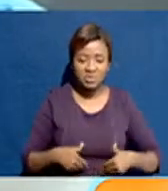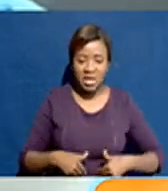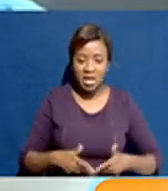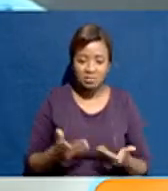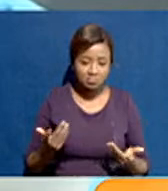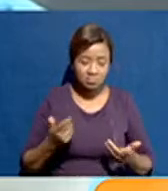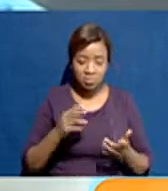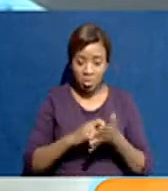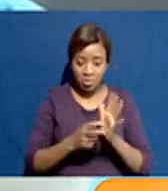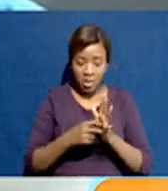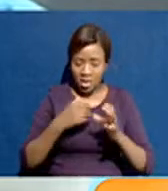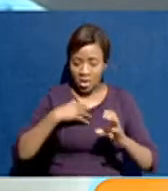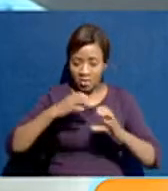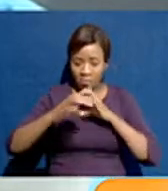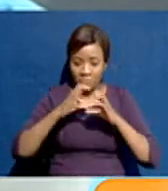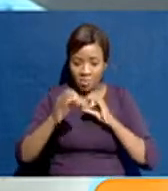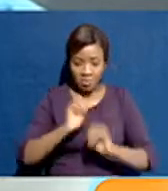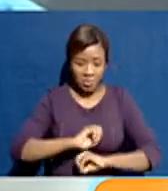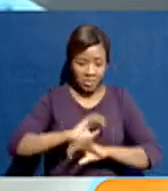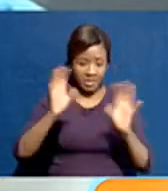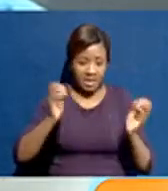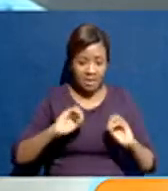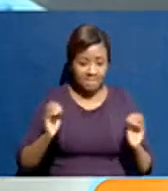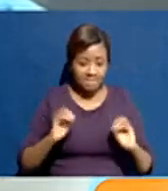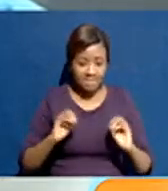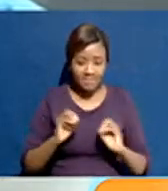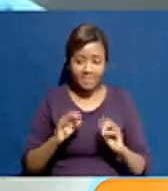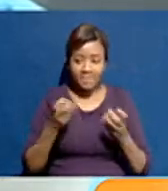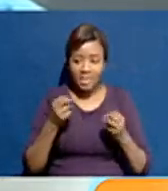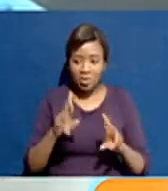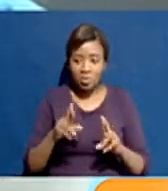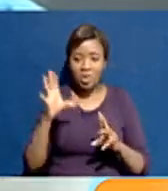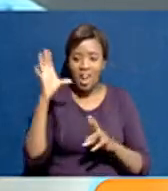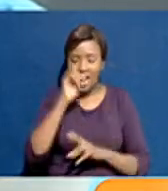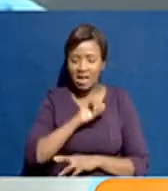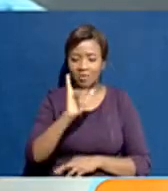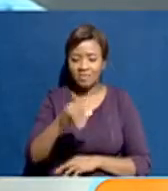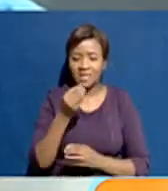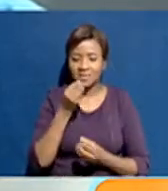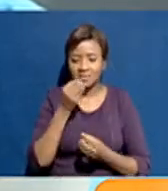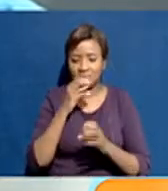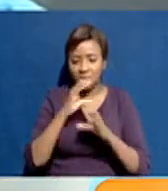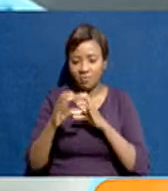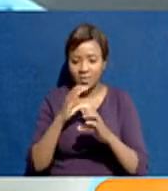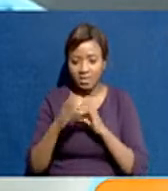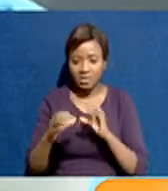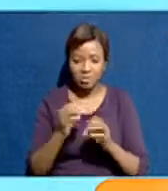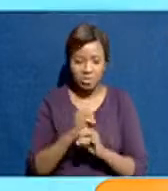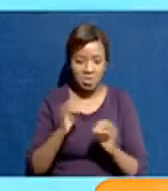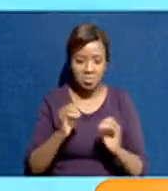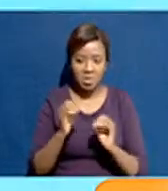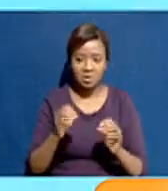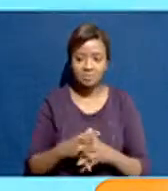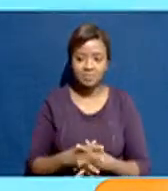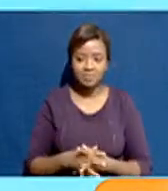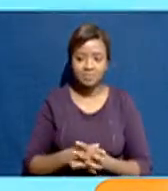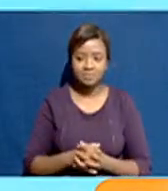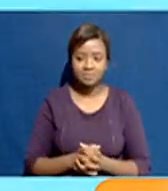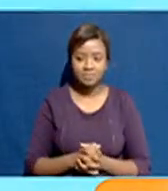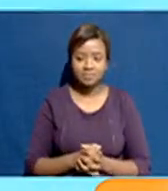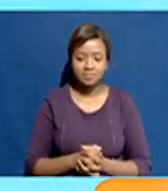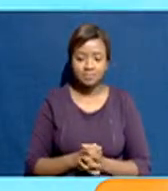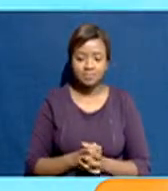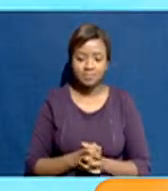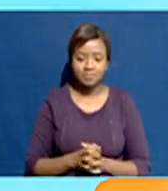the conversation that the parents and the older people are having, or is it that lack of that conversation to begin with? Yes, Trevor, and I